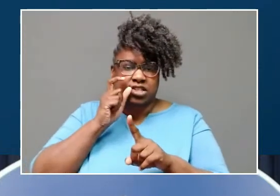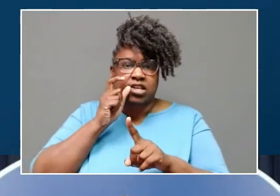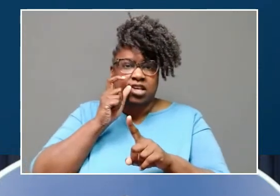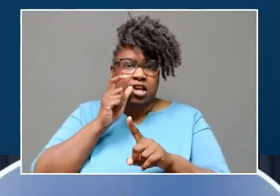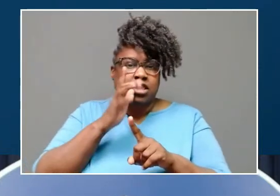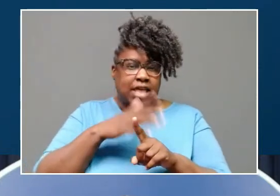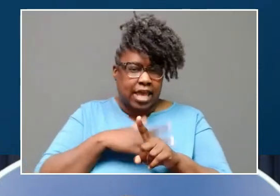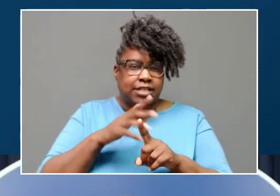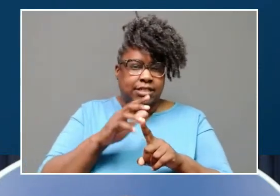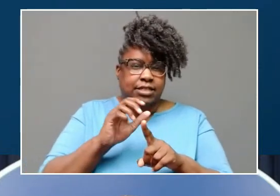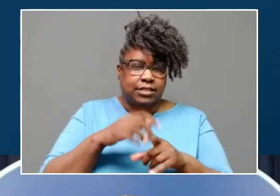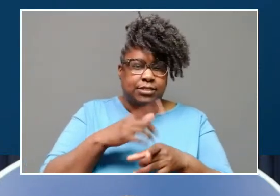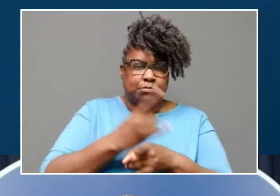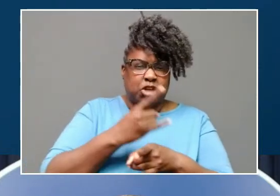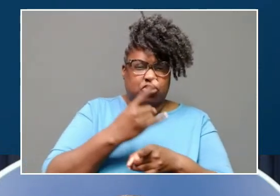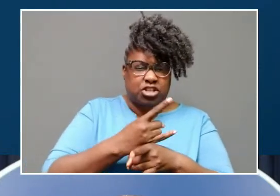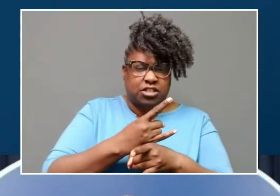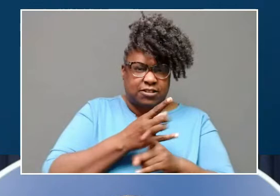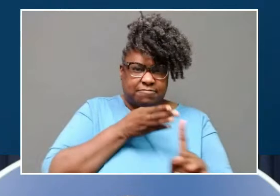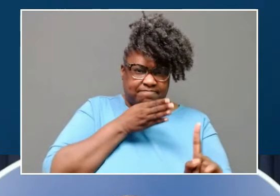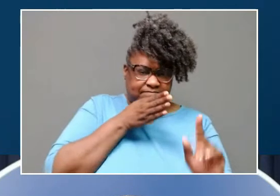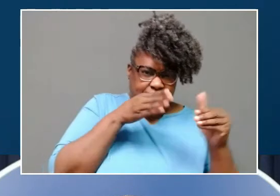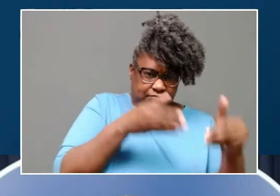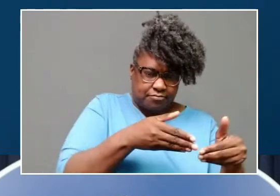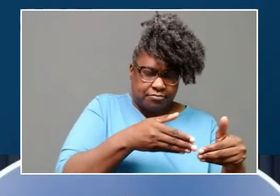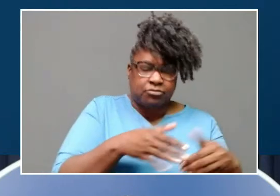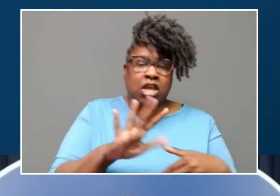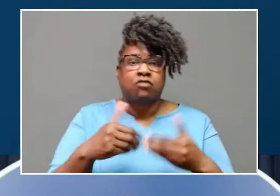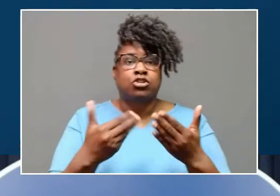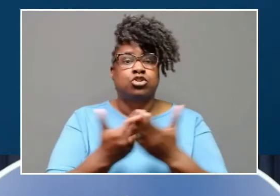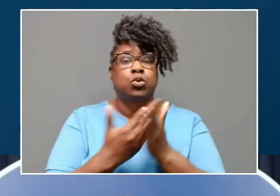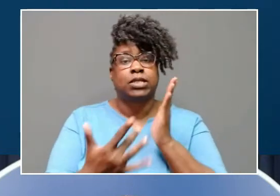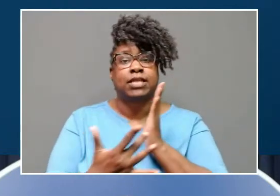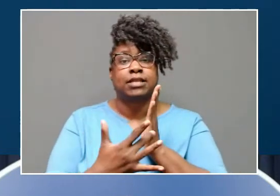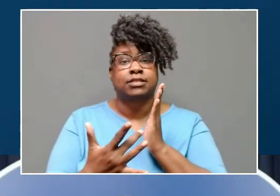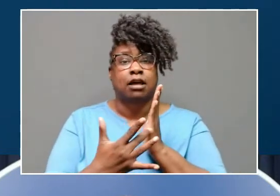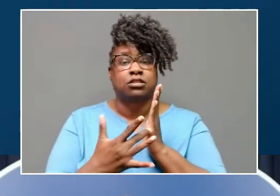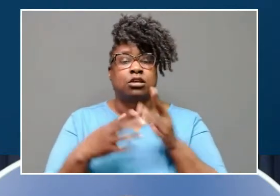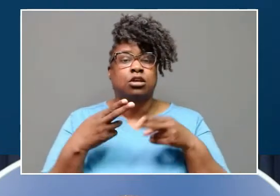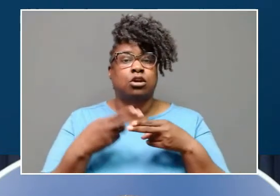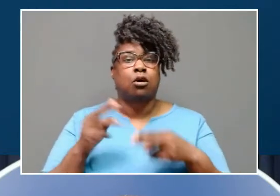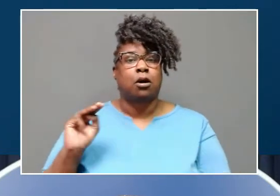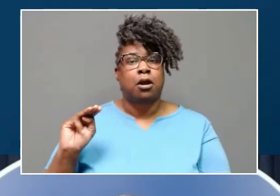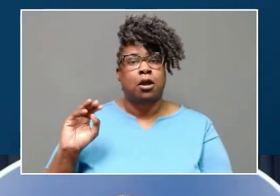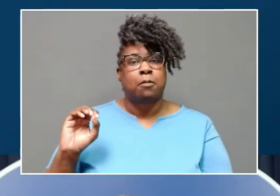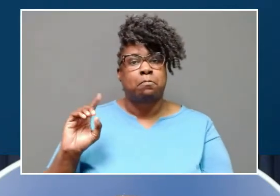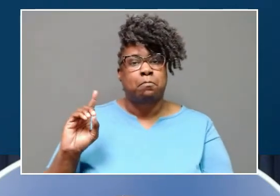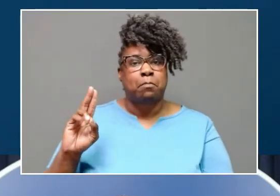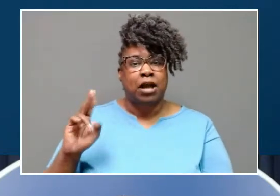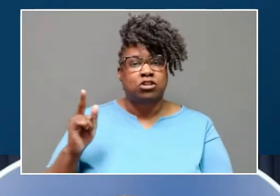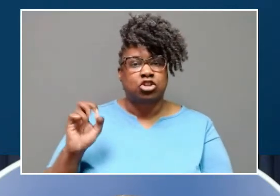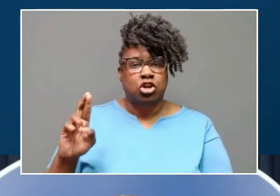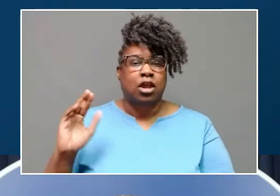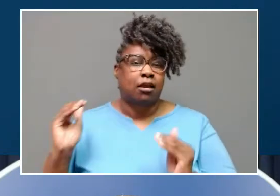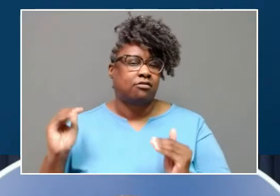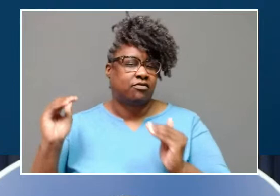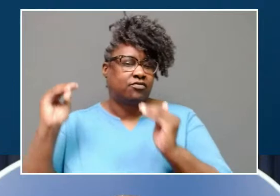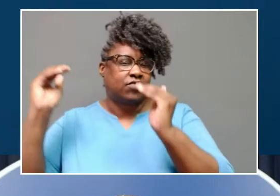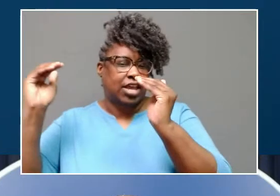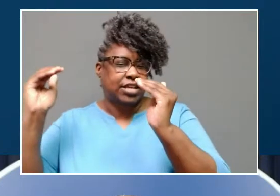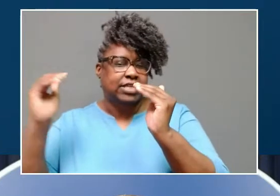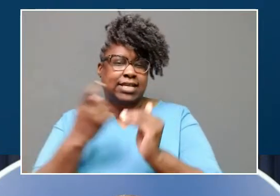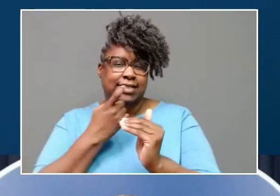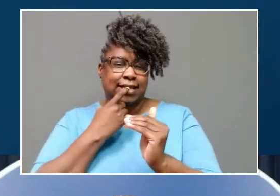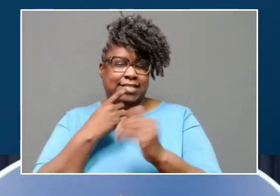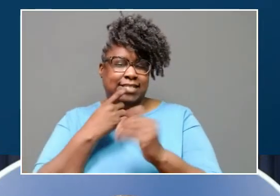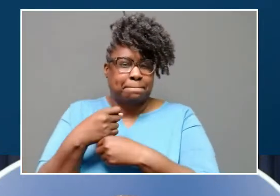be the first facility to use new technology known as modular advanced glass manufacturing asset to increase speed to market